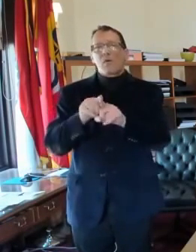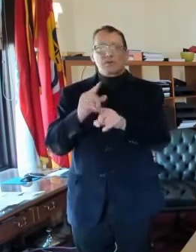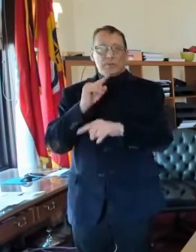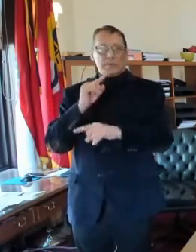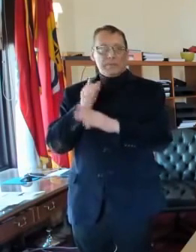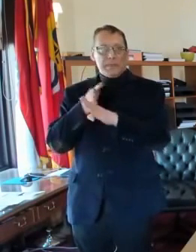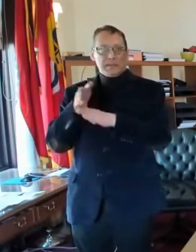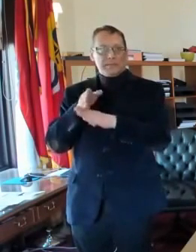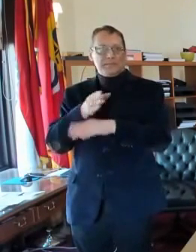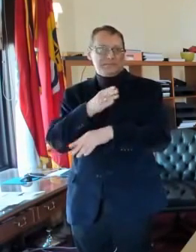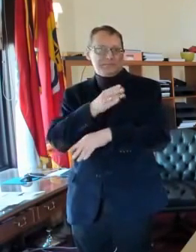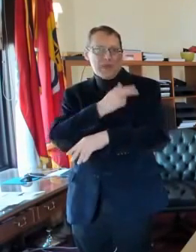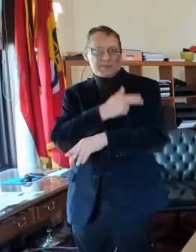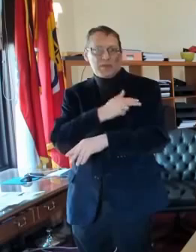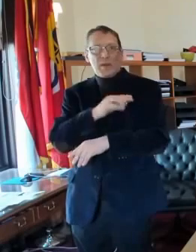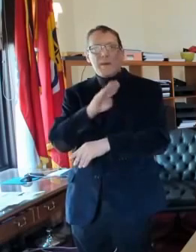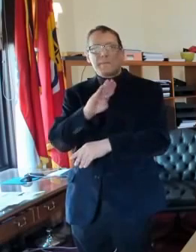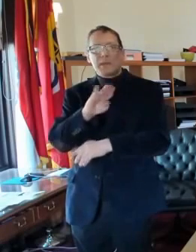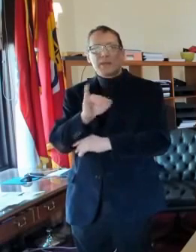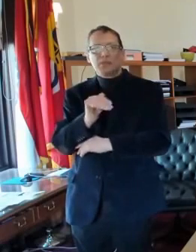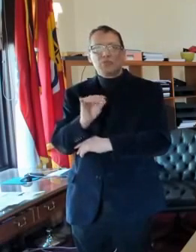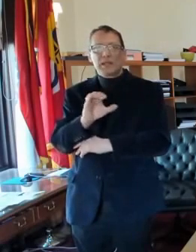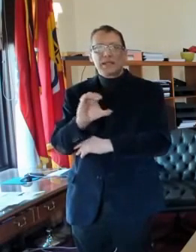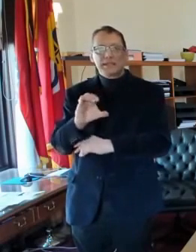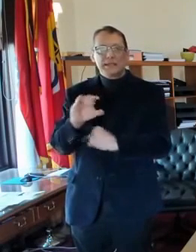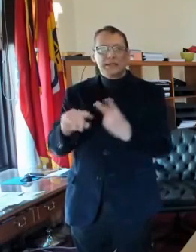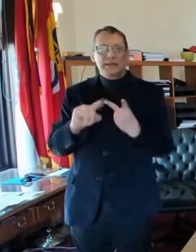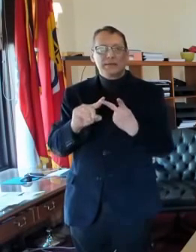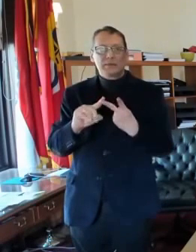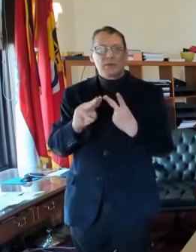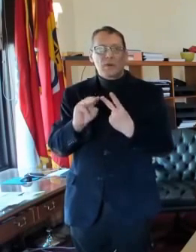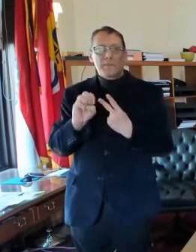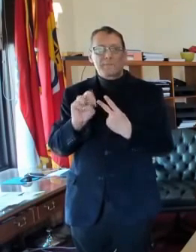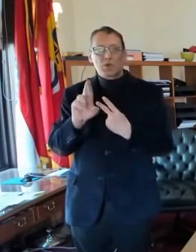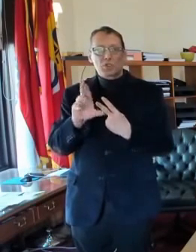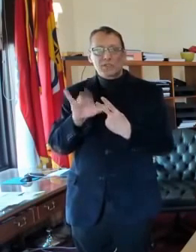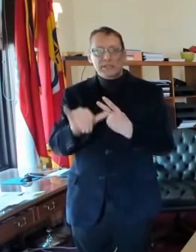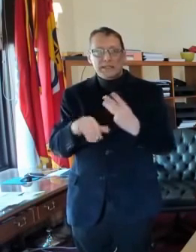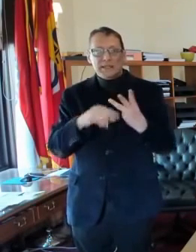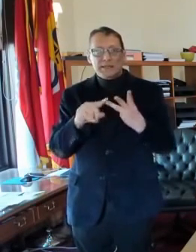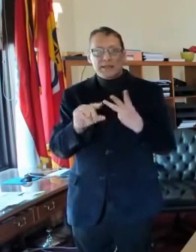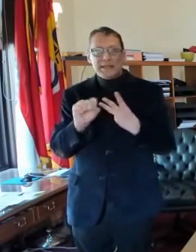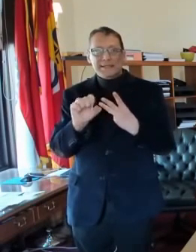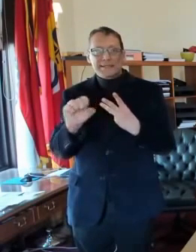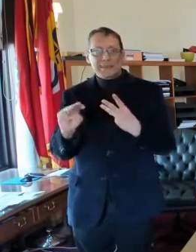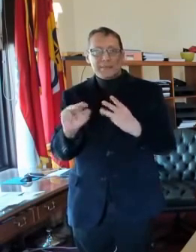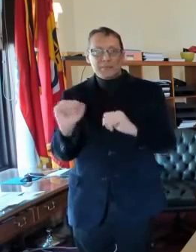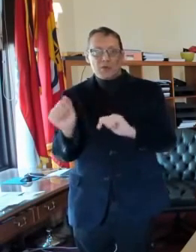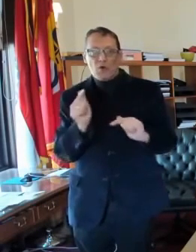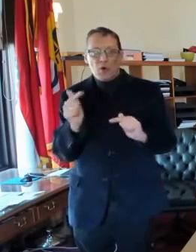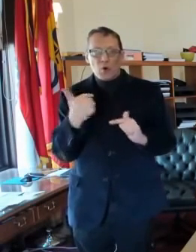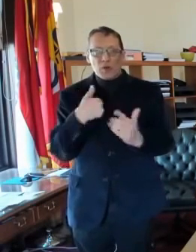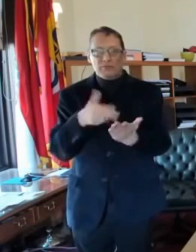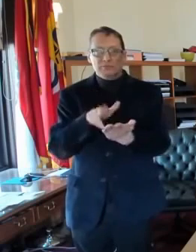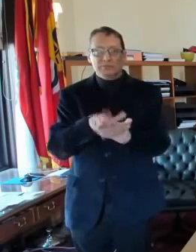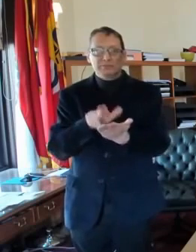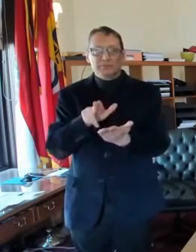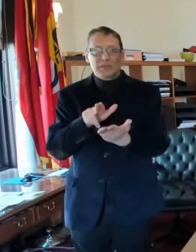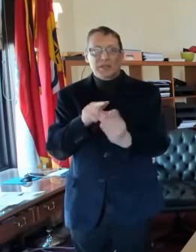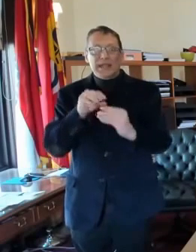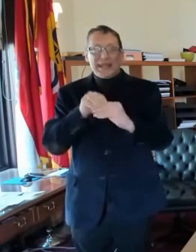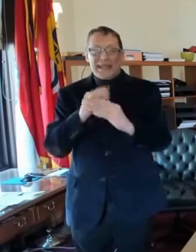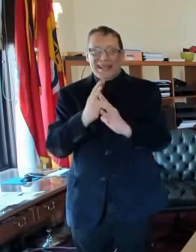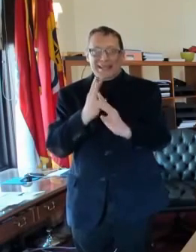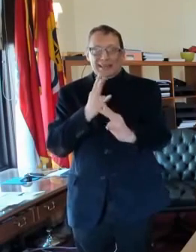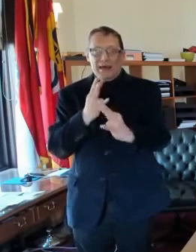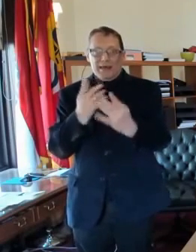systems, BJC, Mercy, SSM, also have sign-up systems, and that is to be able to sign up to get in line